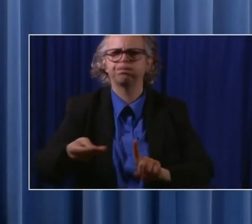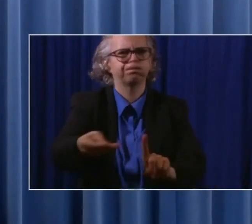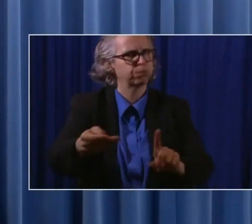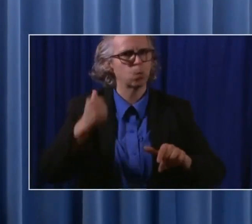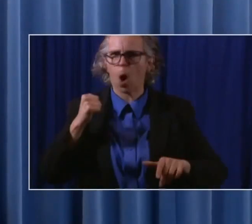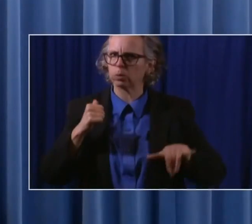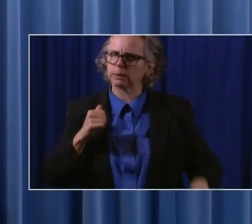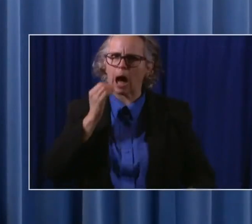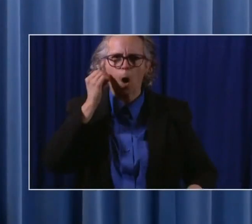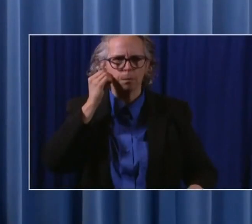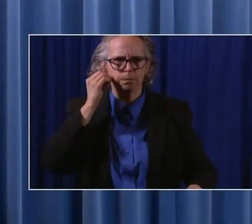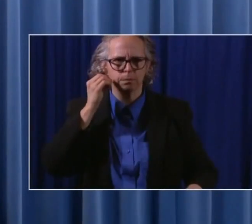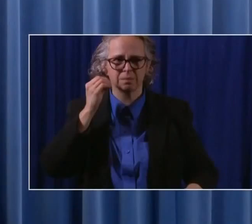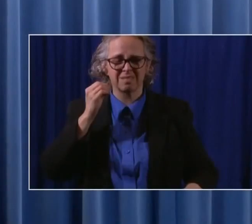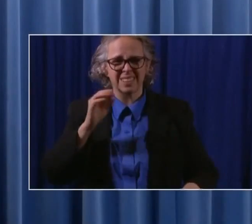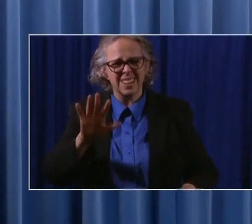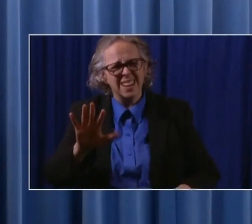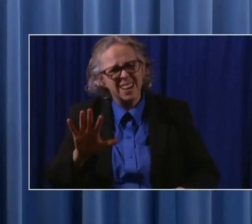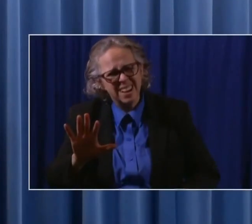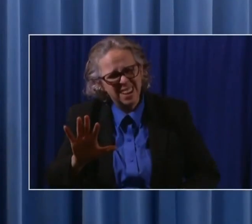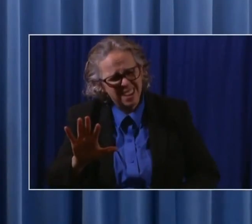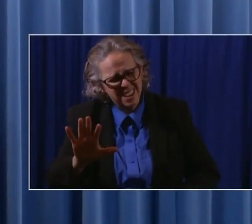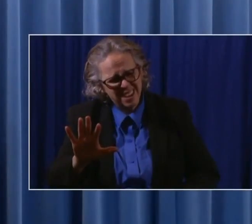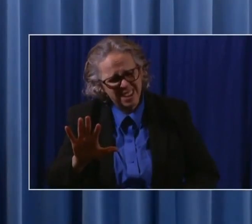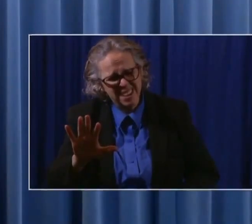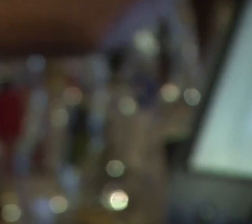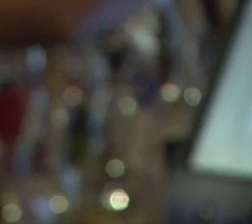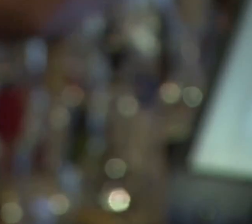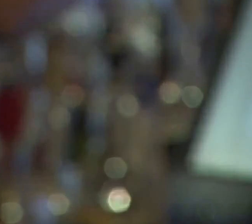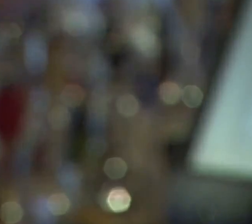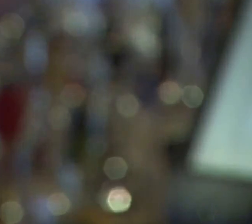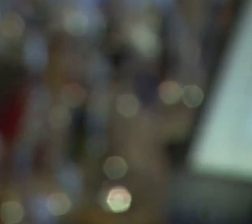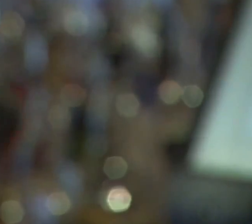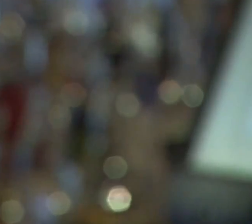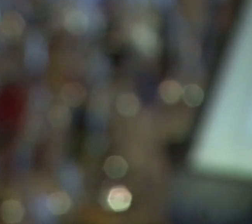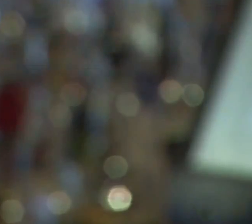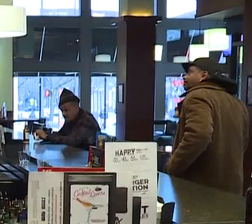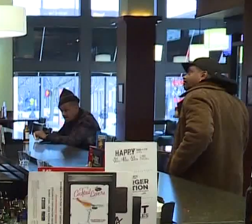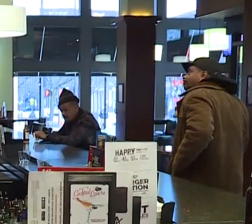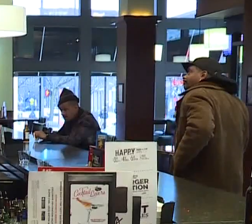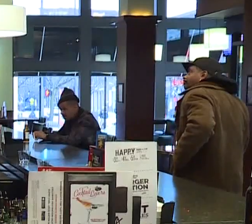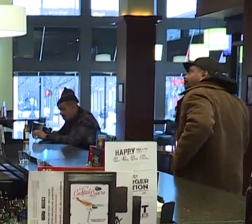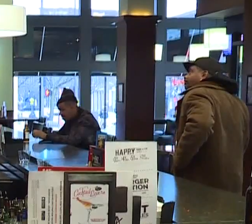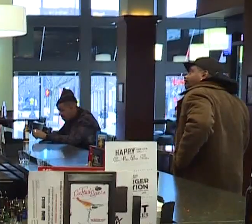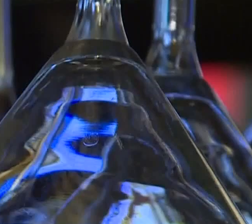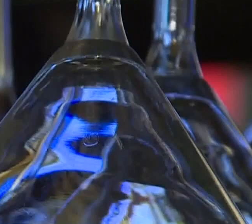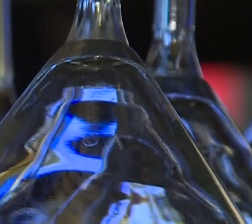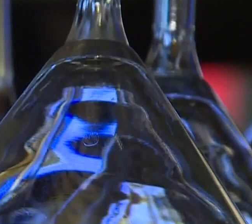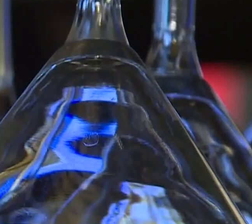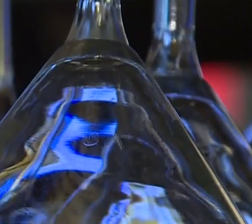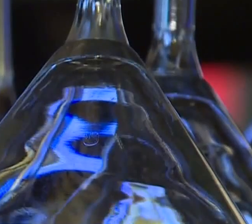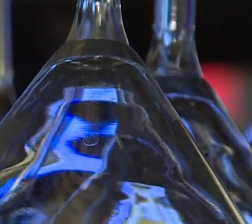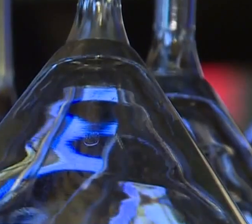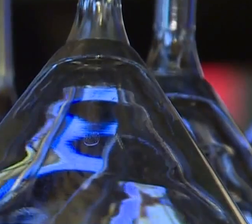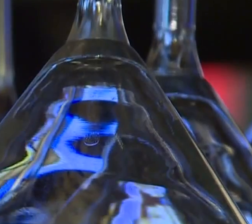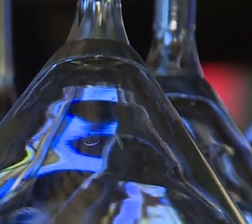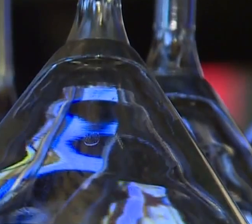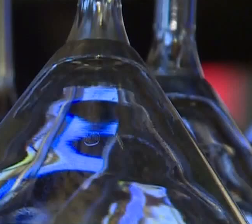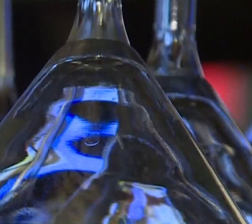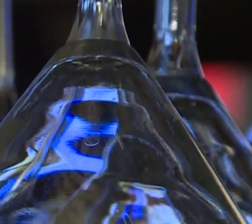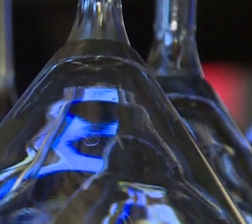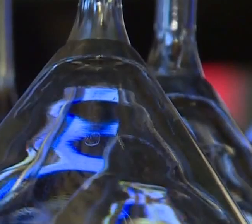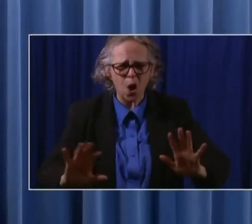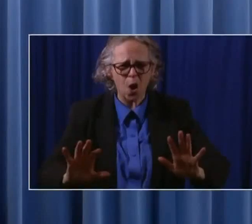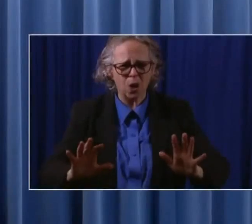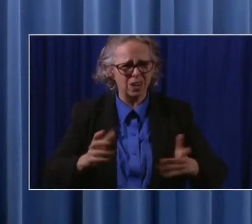We do not want to shut down Ohio bars and restaurants. But coronavirus continues to spread in Ohio and at a